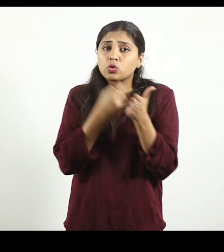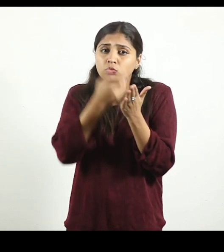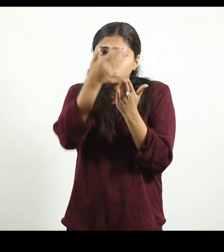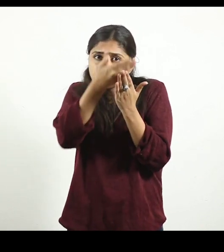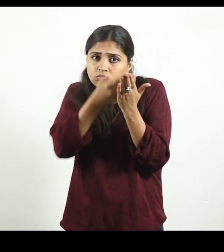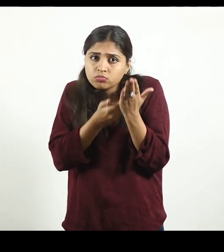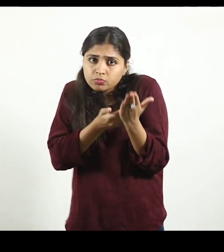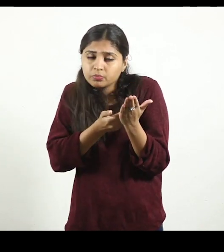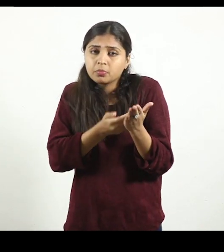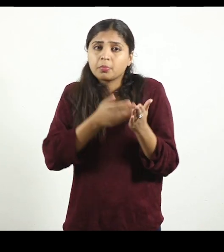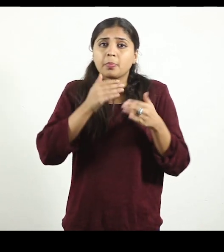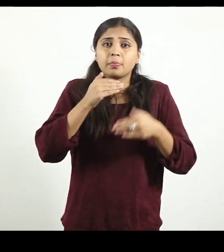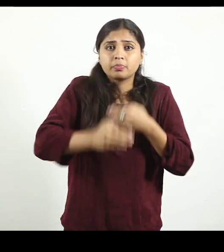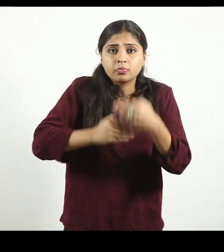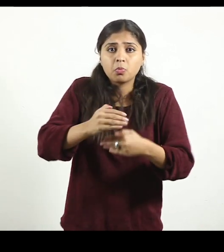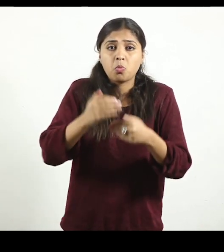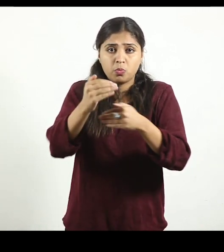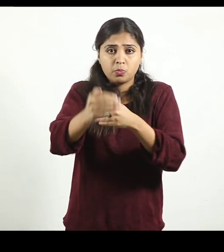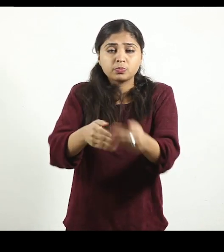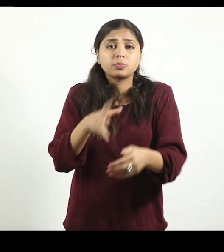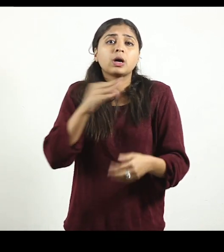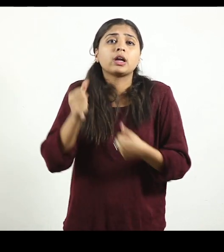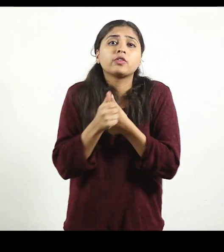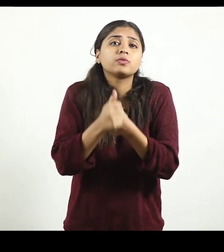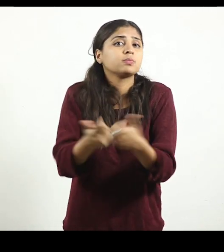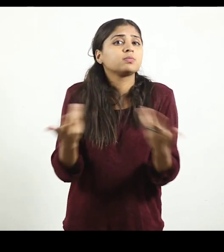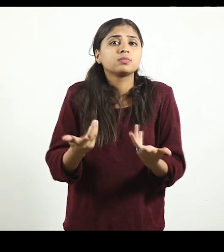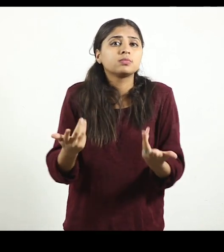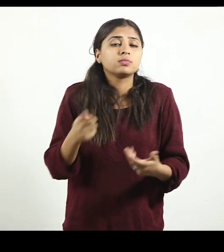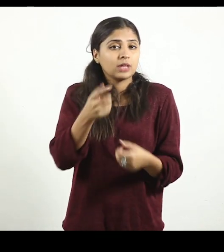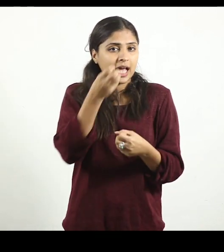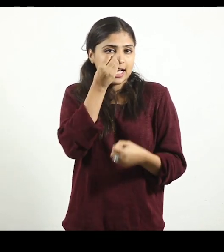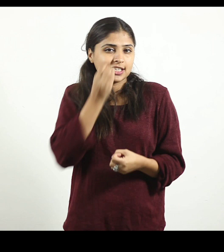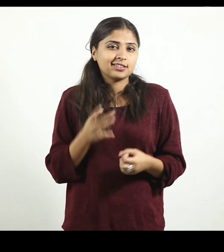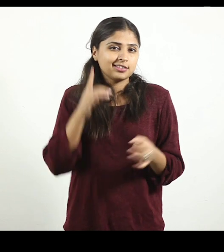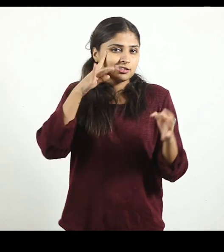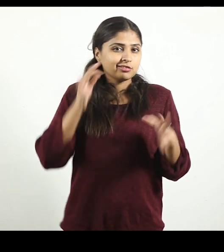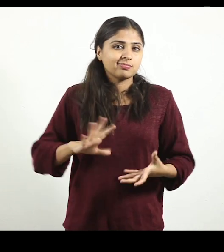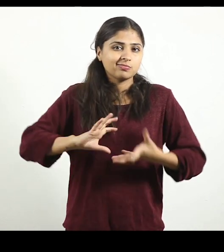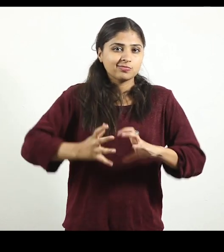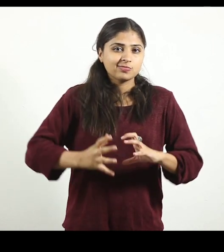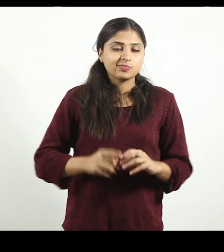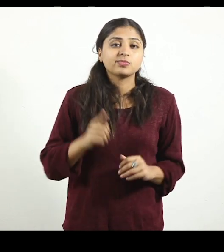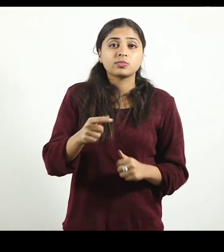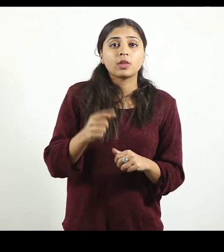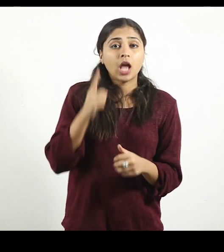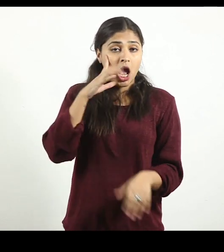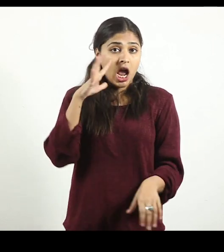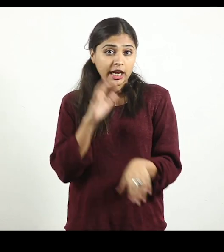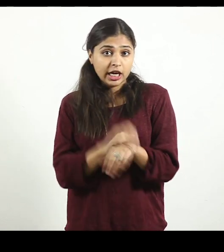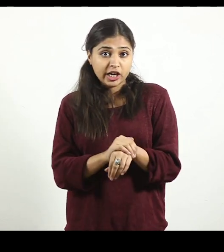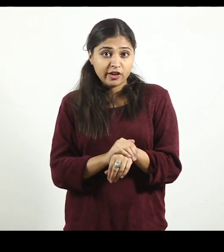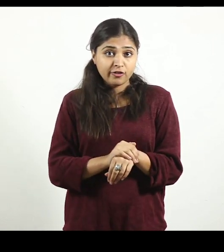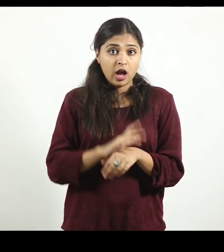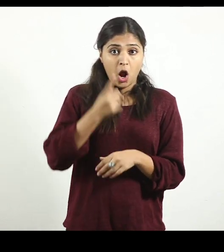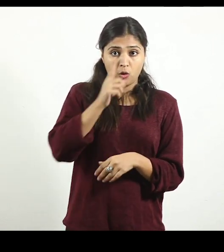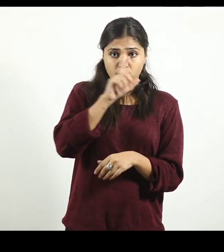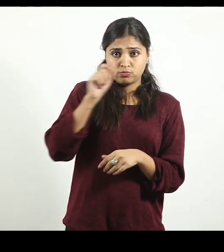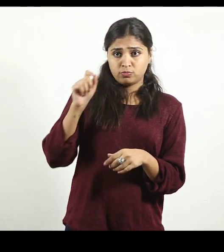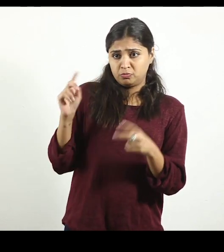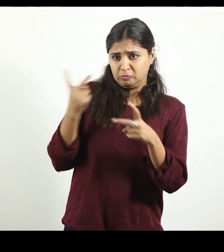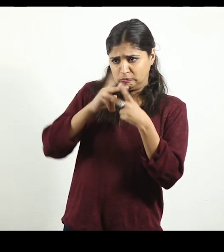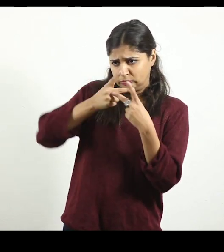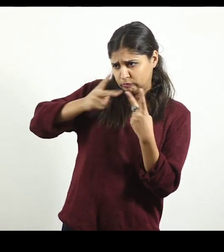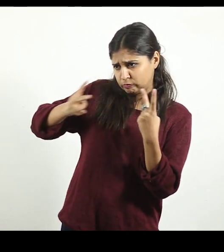identify the variation in the data, this will help in managing what is required and not deviating from the standard. To make decision